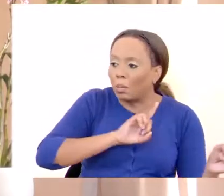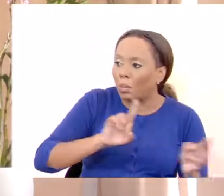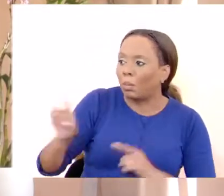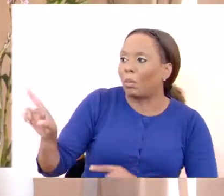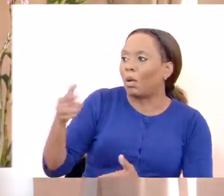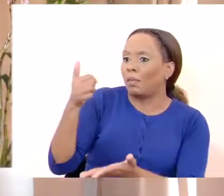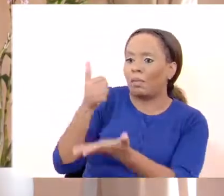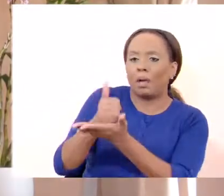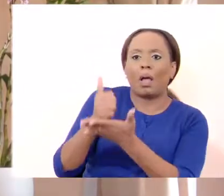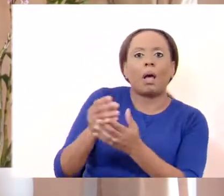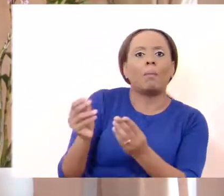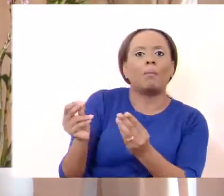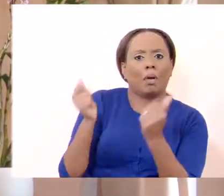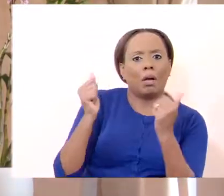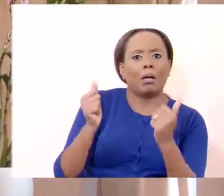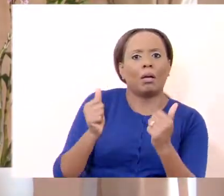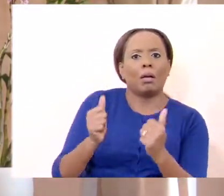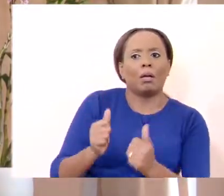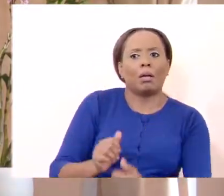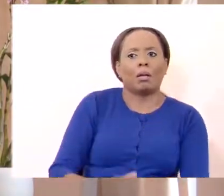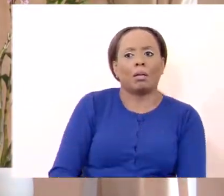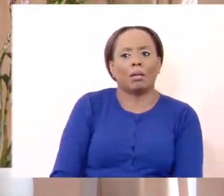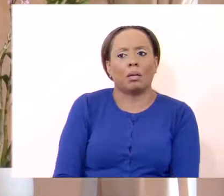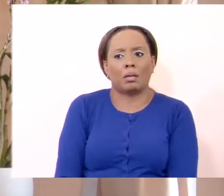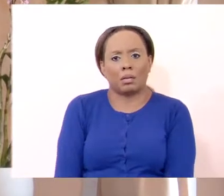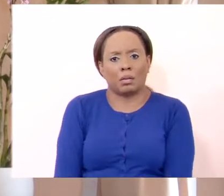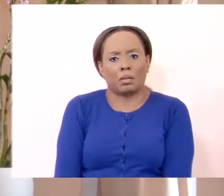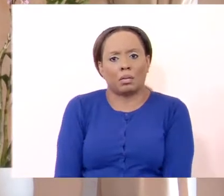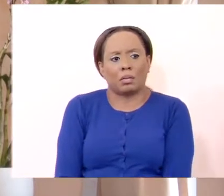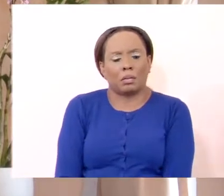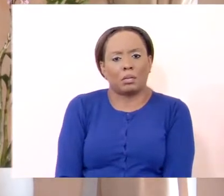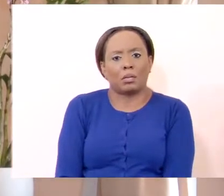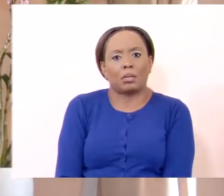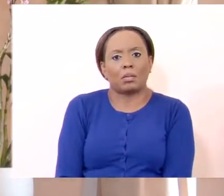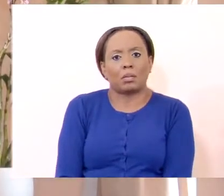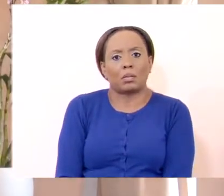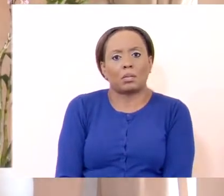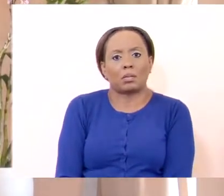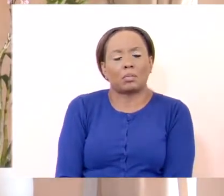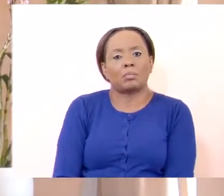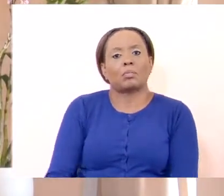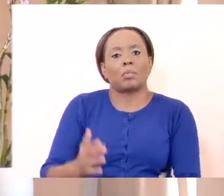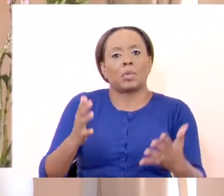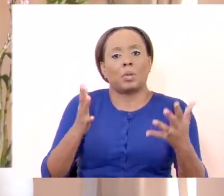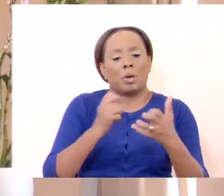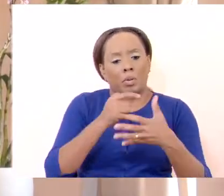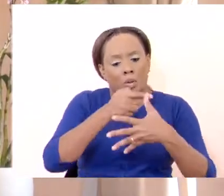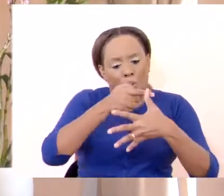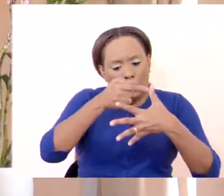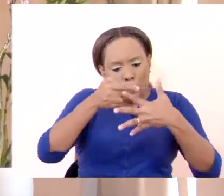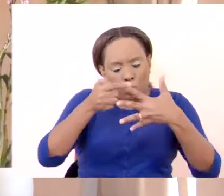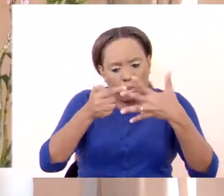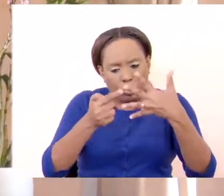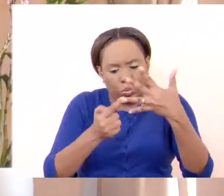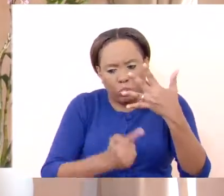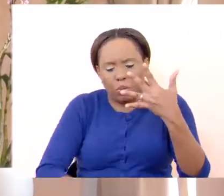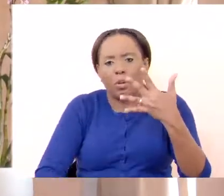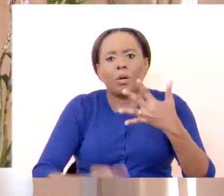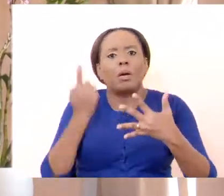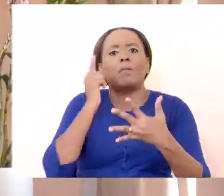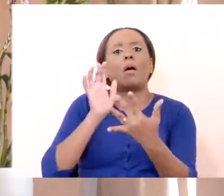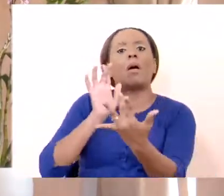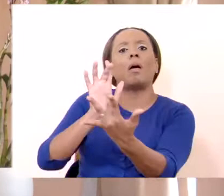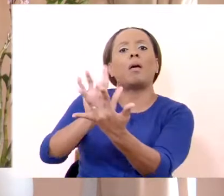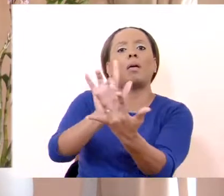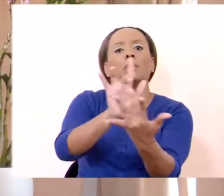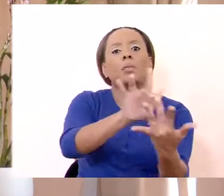help right away. Being aggressive and thorough in our contact tracing, we are